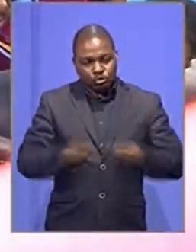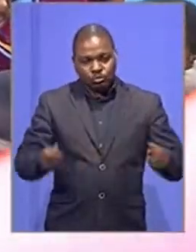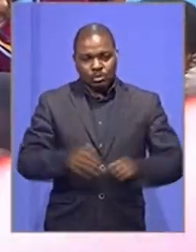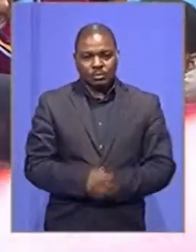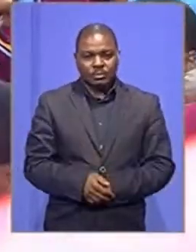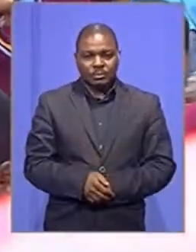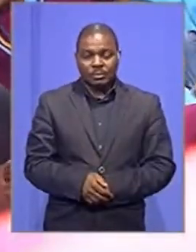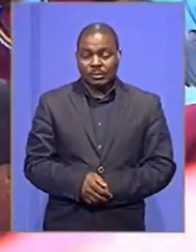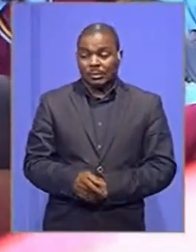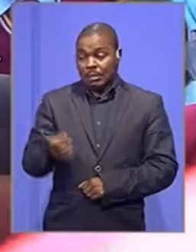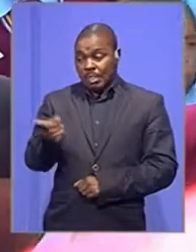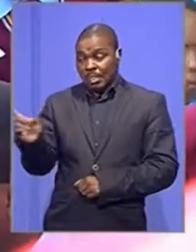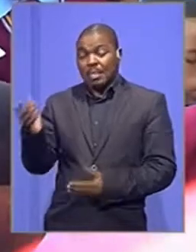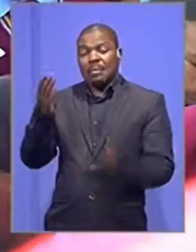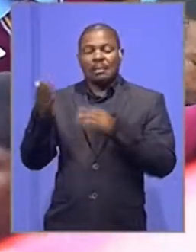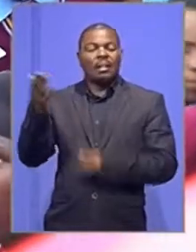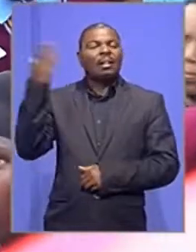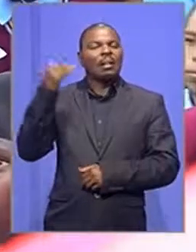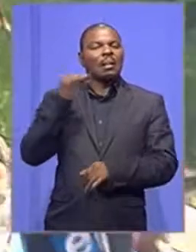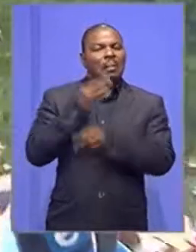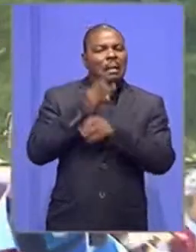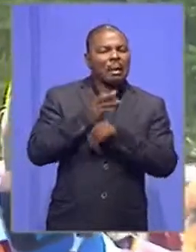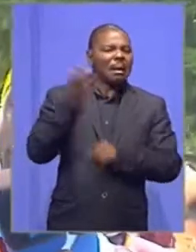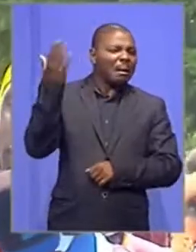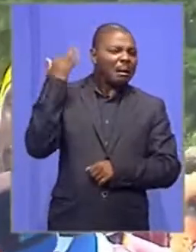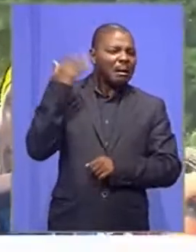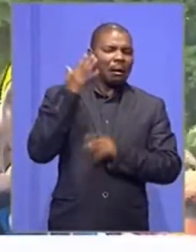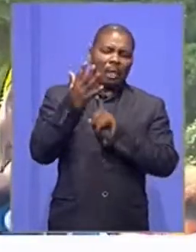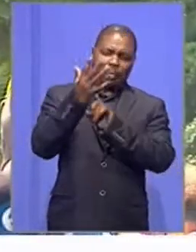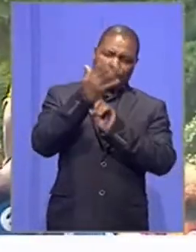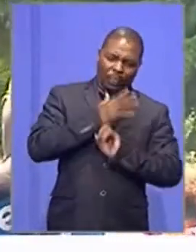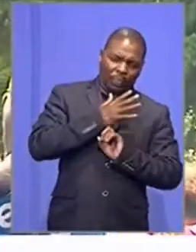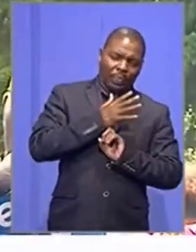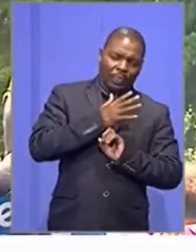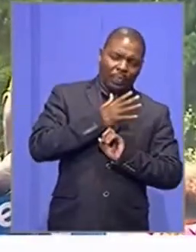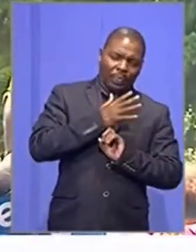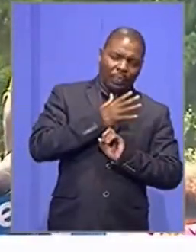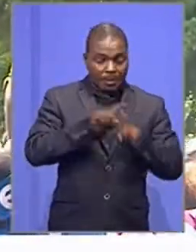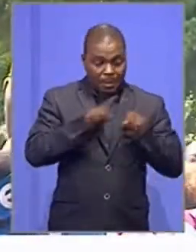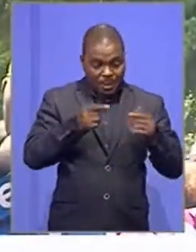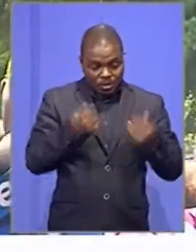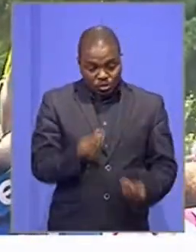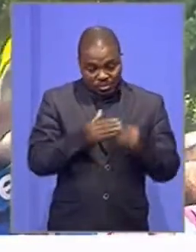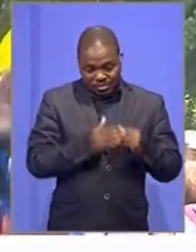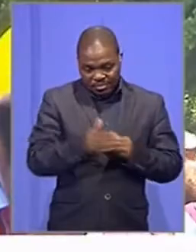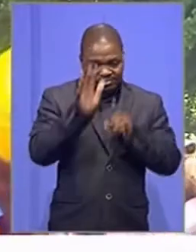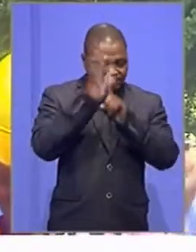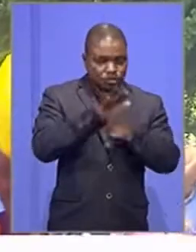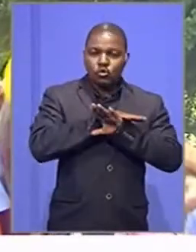have oppressed our parents and succeeded. Yes. They will never oppress our children.